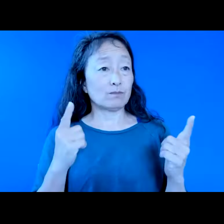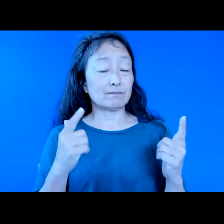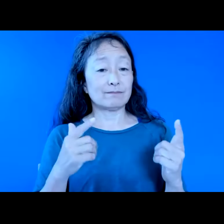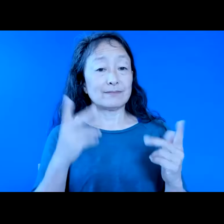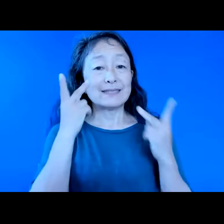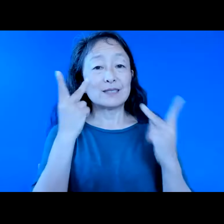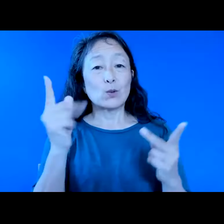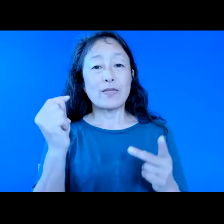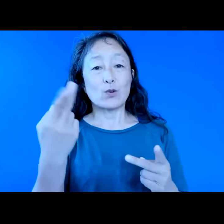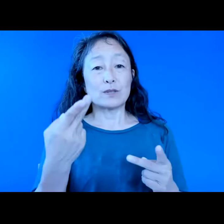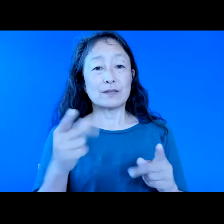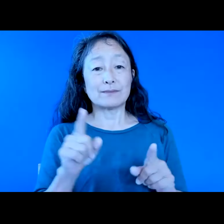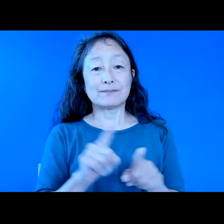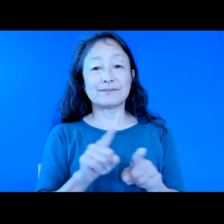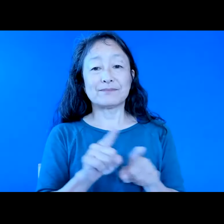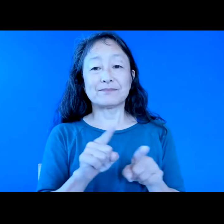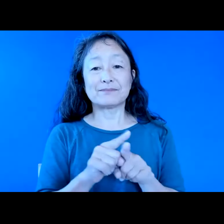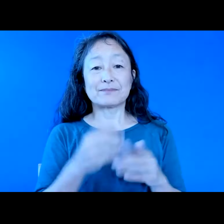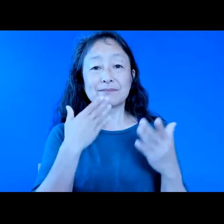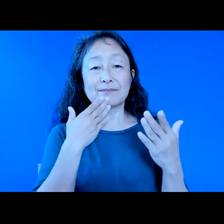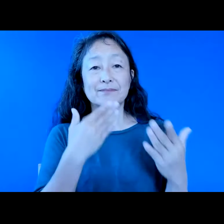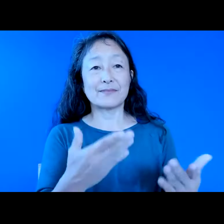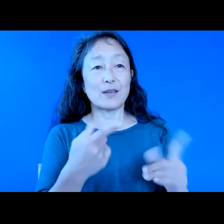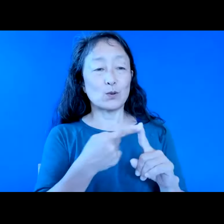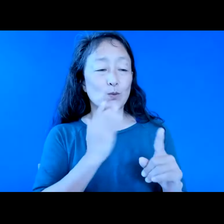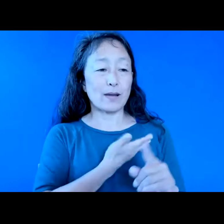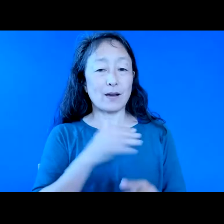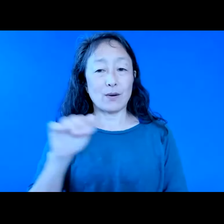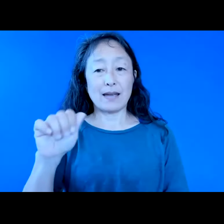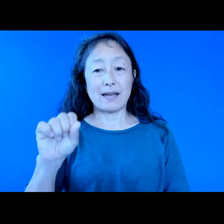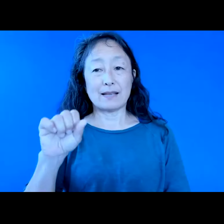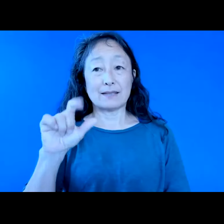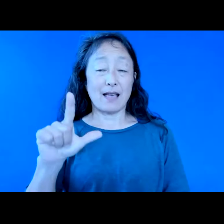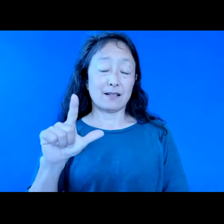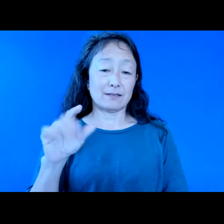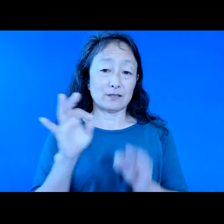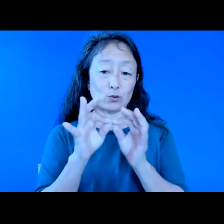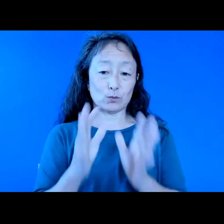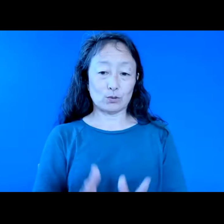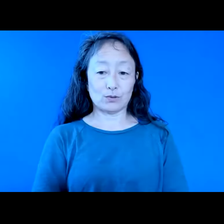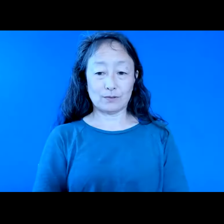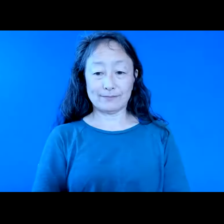And also Wopila Tanka to our, thank you to our ASL interpreters. Thank you.